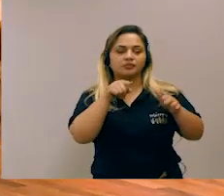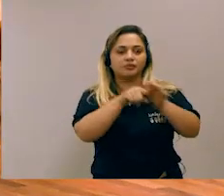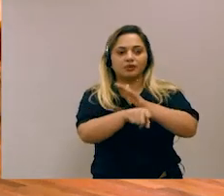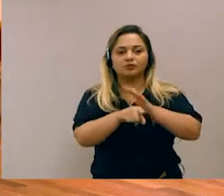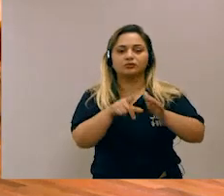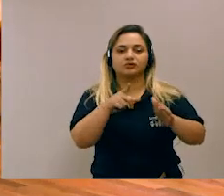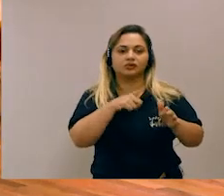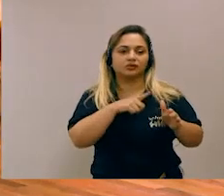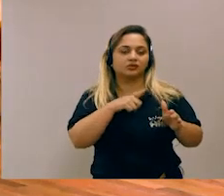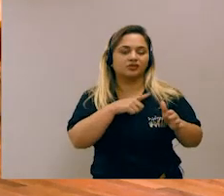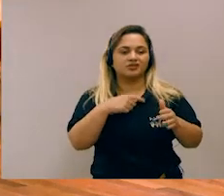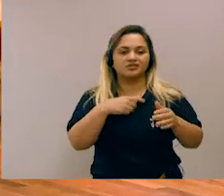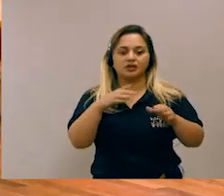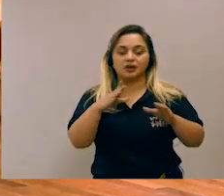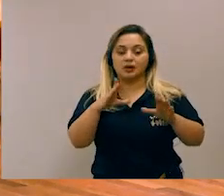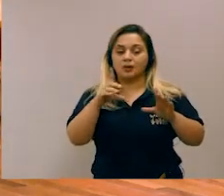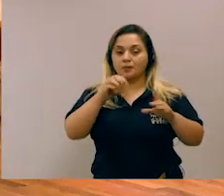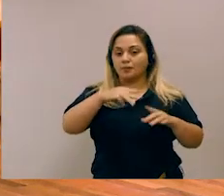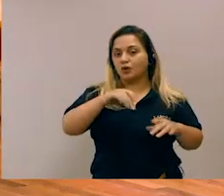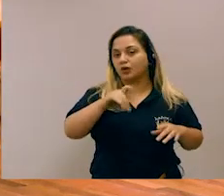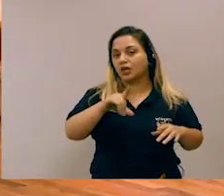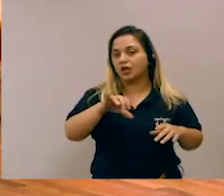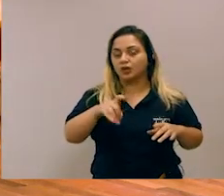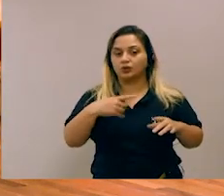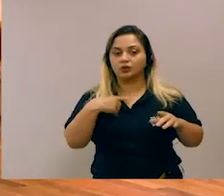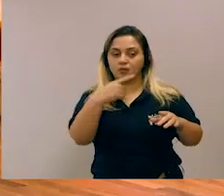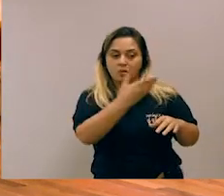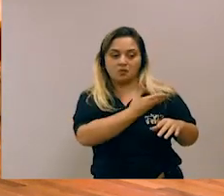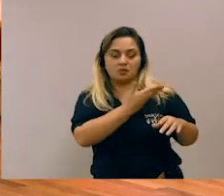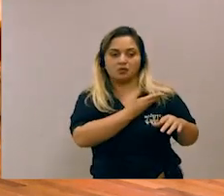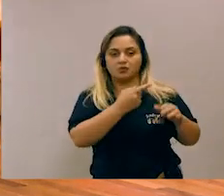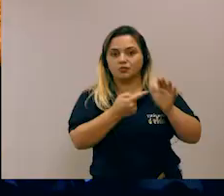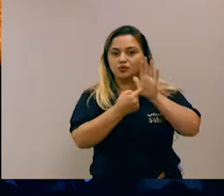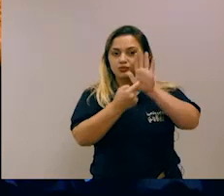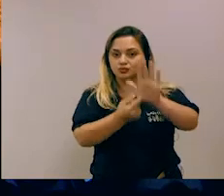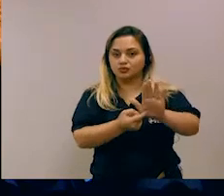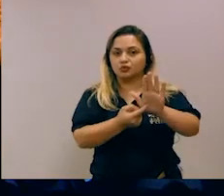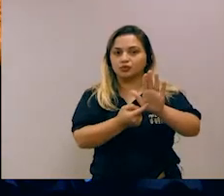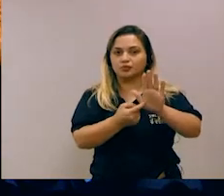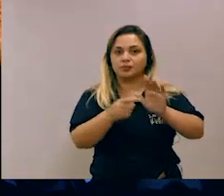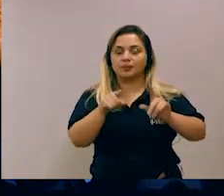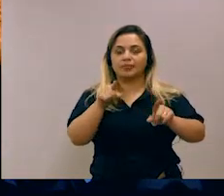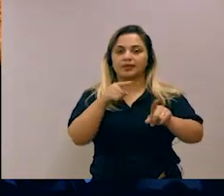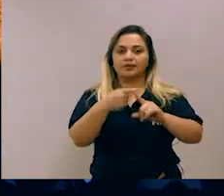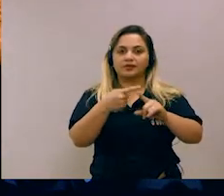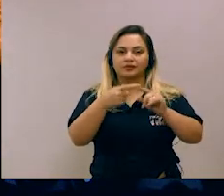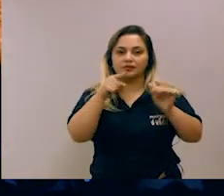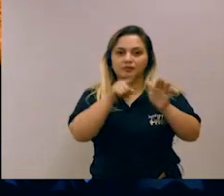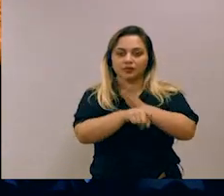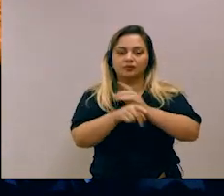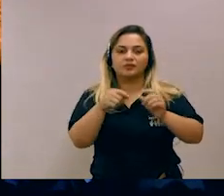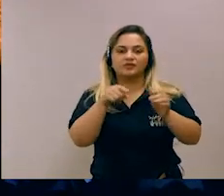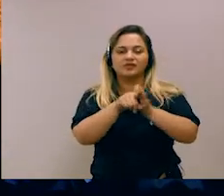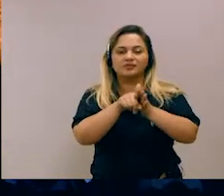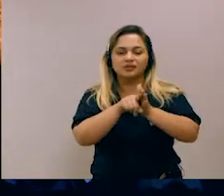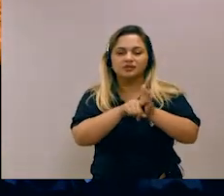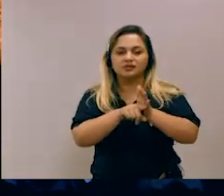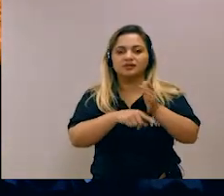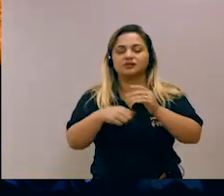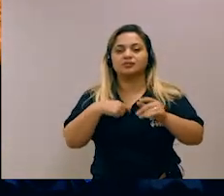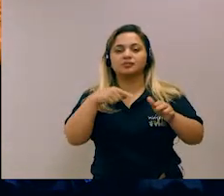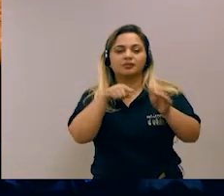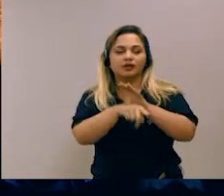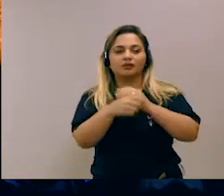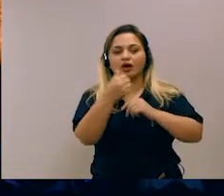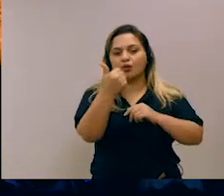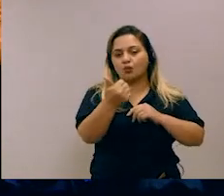presented. In the first project I will talk about, I will focus on steps one and two and how we can cope with difficult